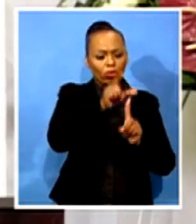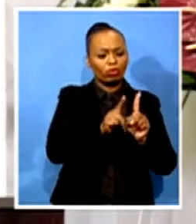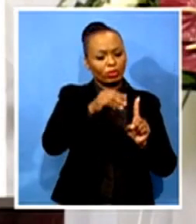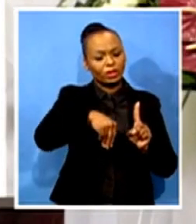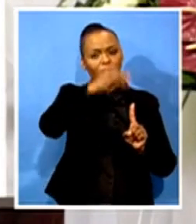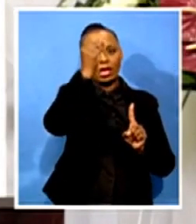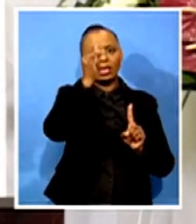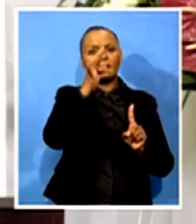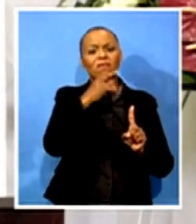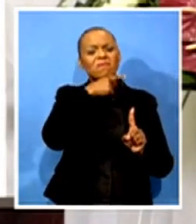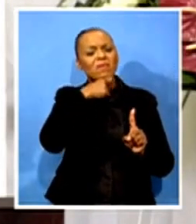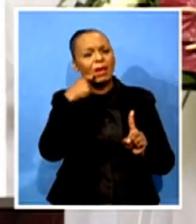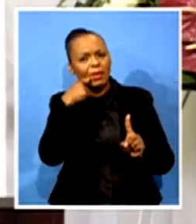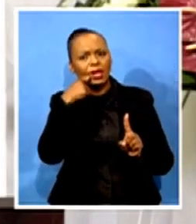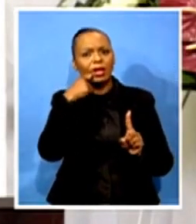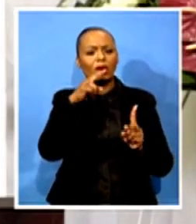ngabanye ngabanye.